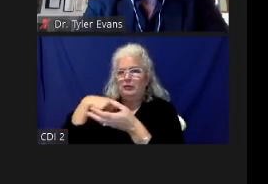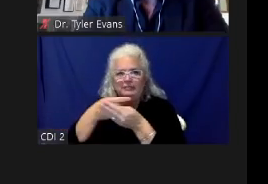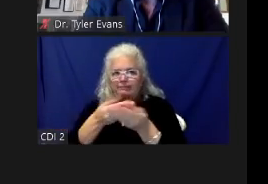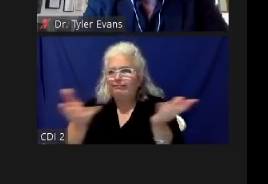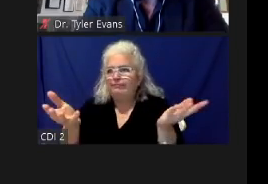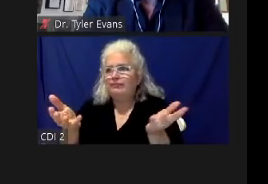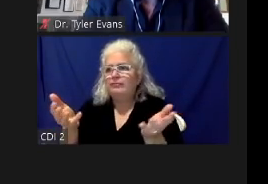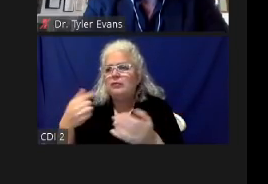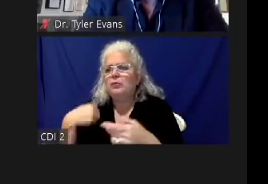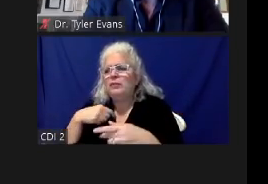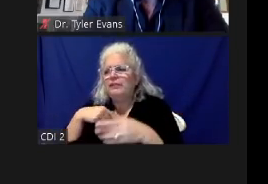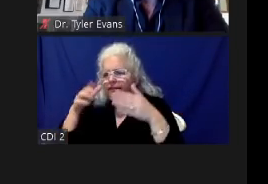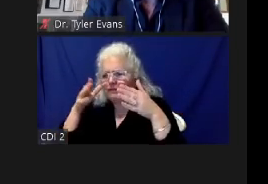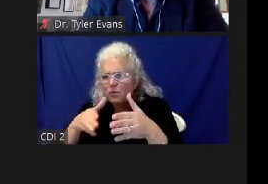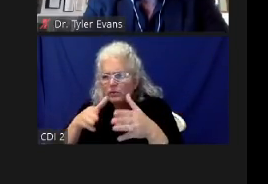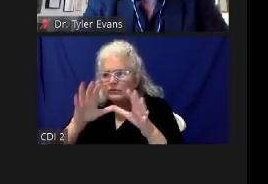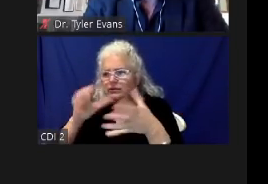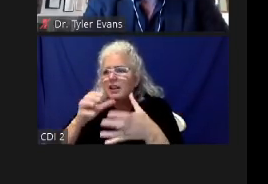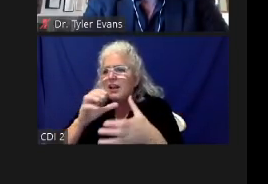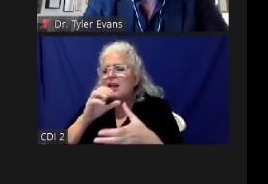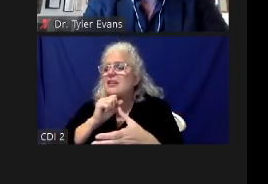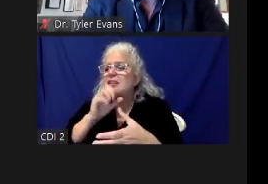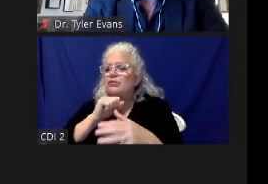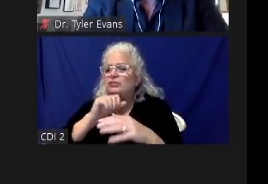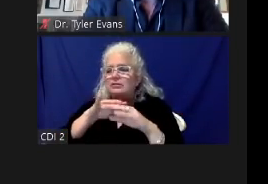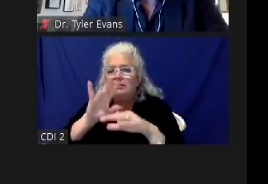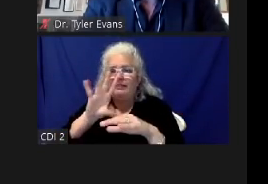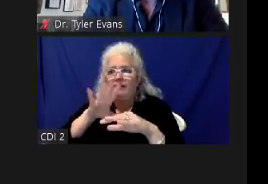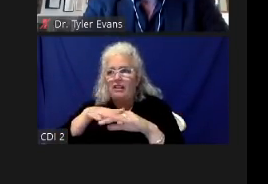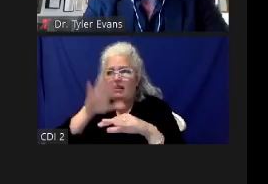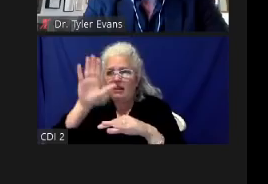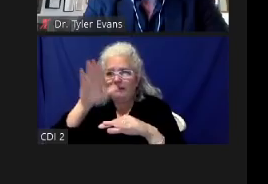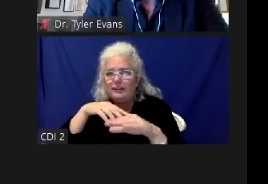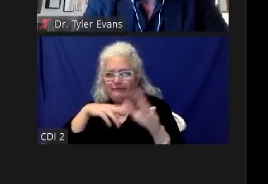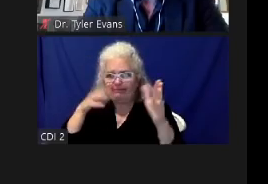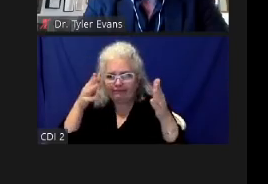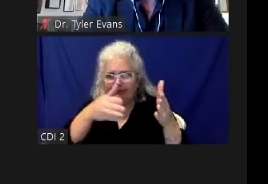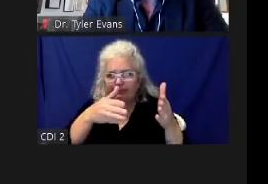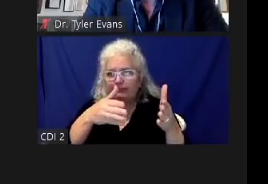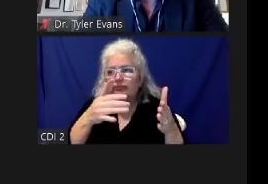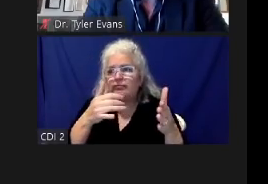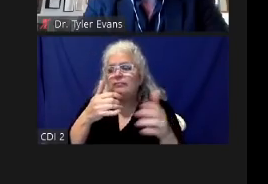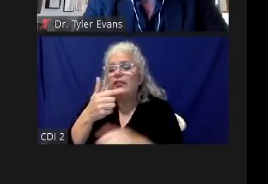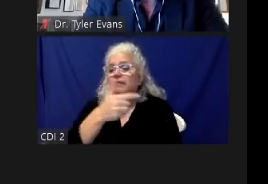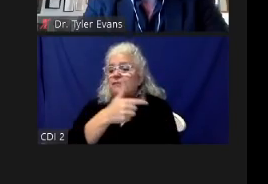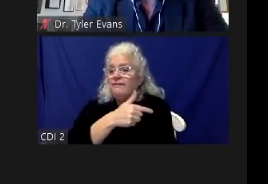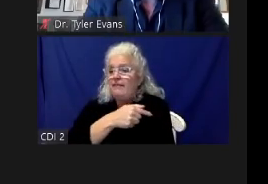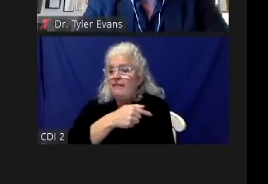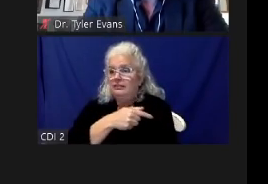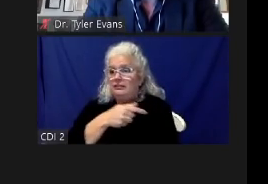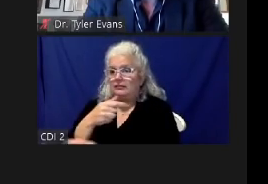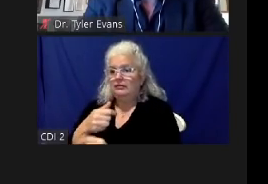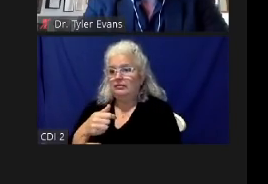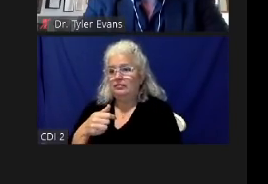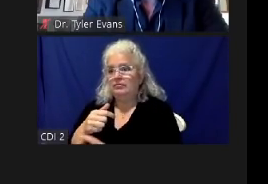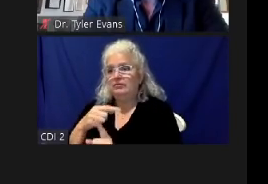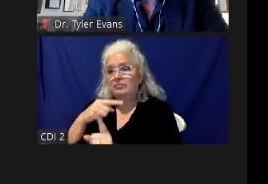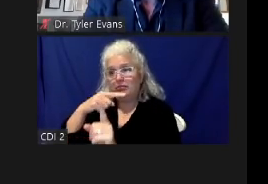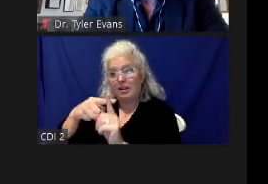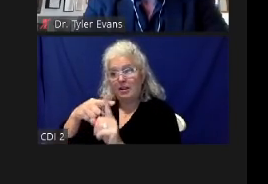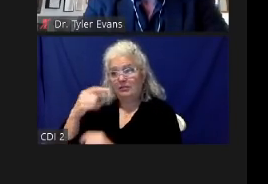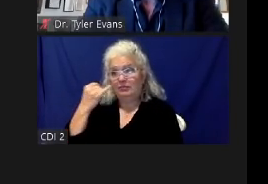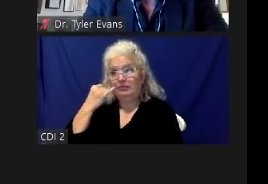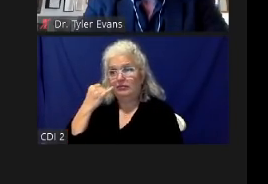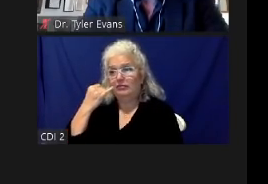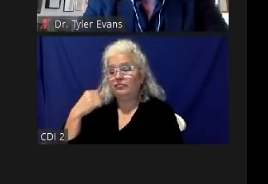Our work right now is to prevent a fourth surge. We are at risk of a potential fourth surge if we let down our guard. This